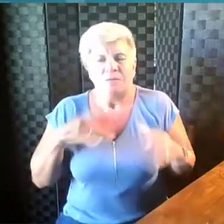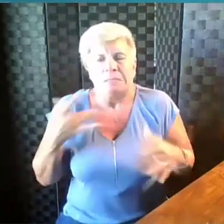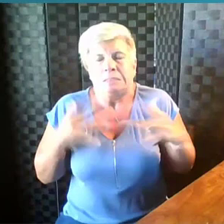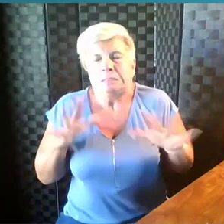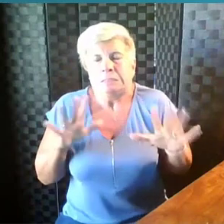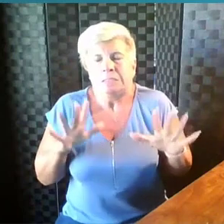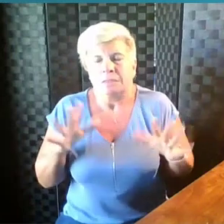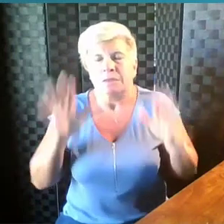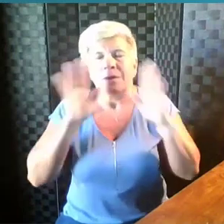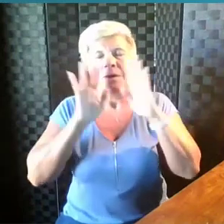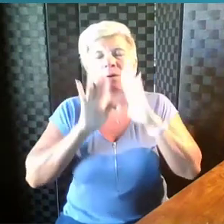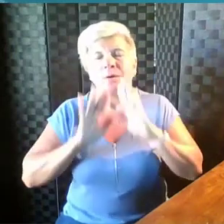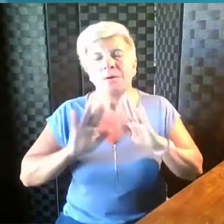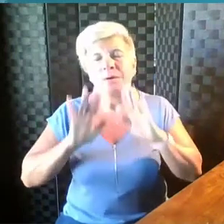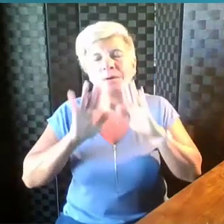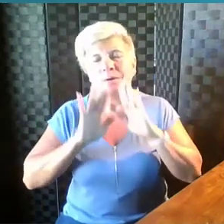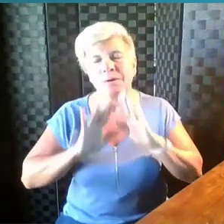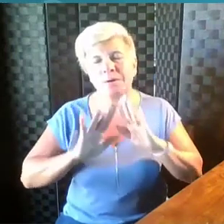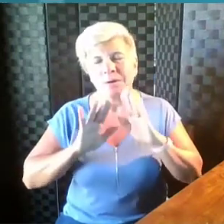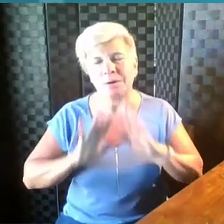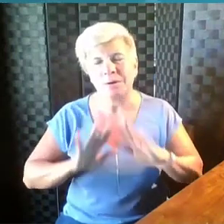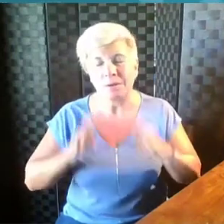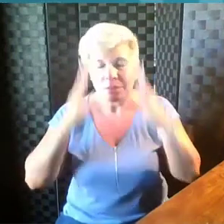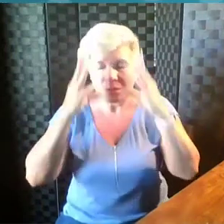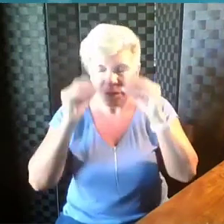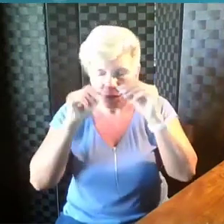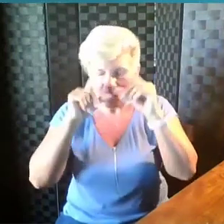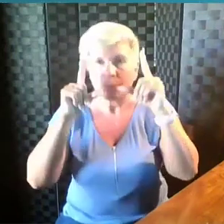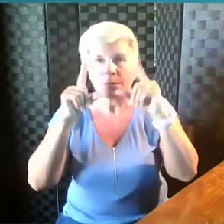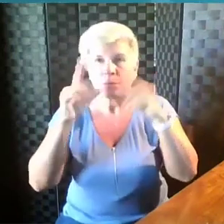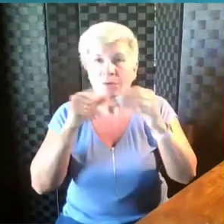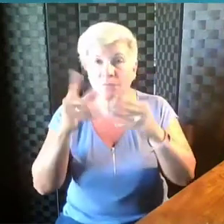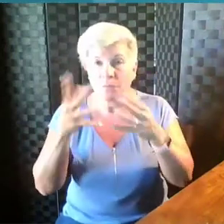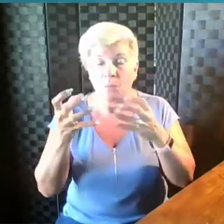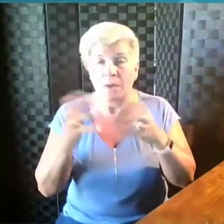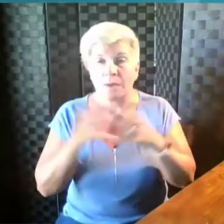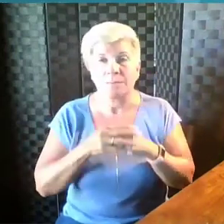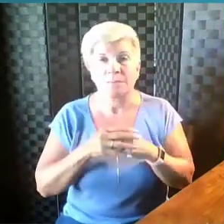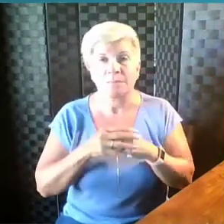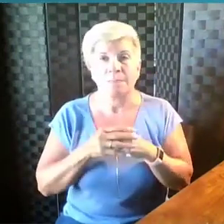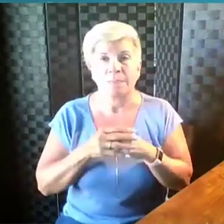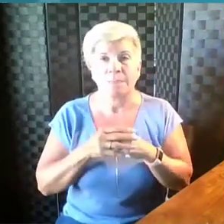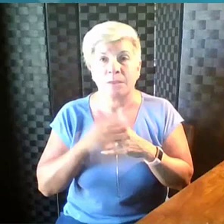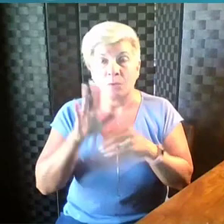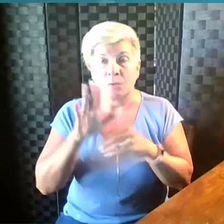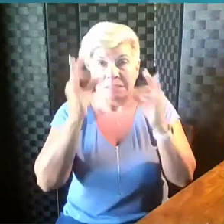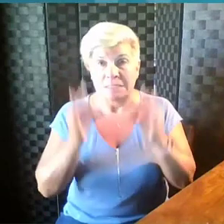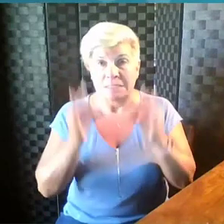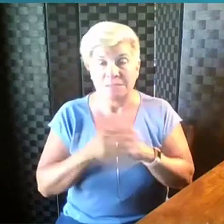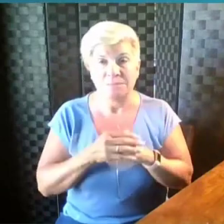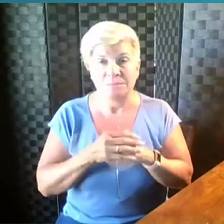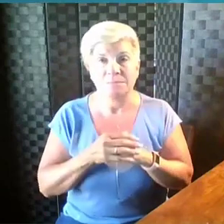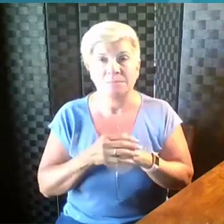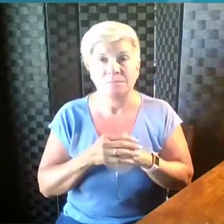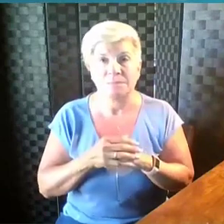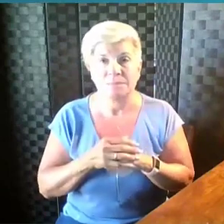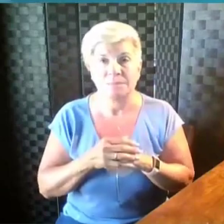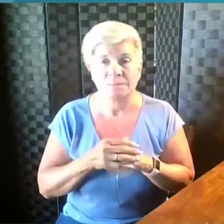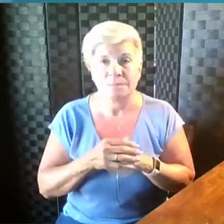listen, and follow along. Or keep your eyes open and follow along that way. It's up to you.